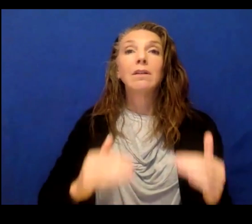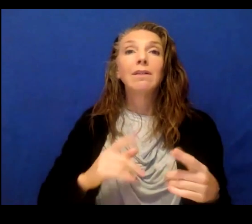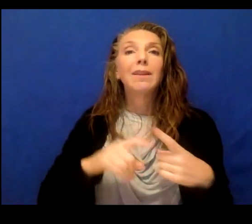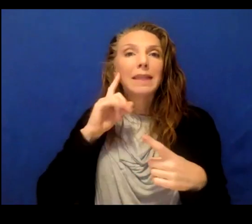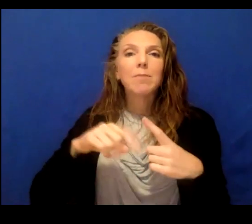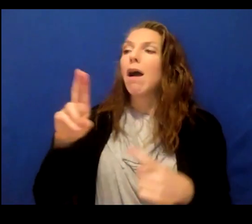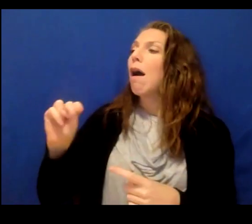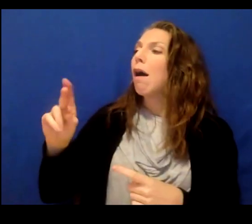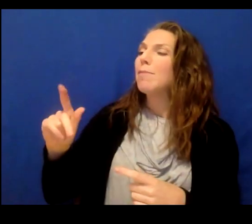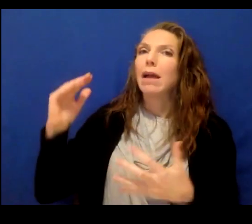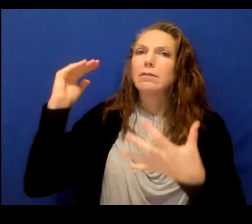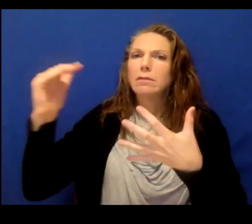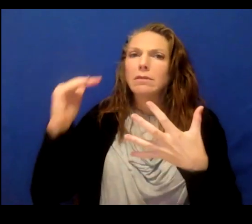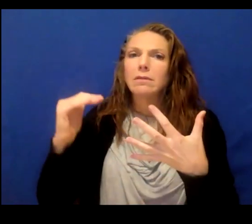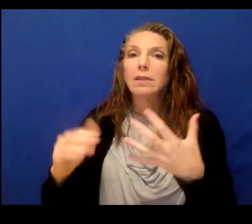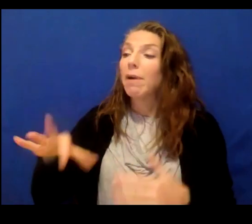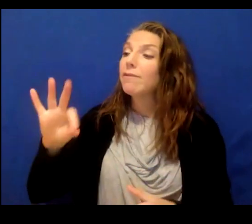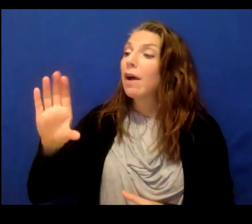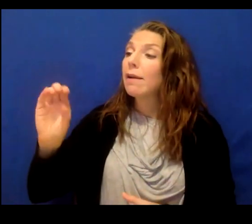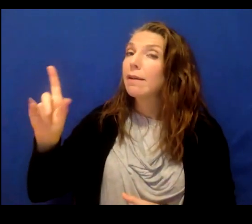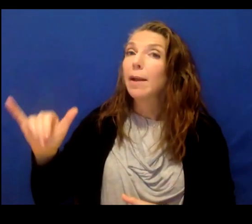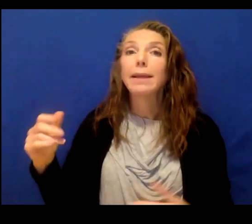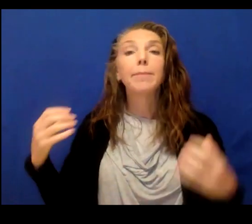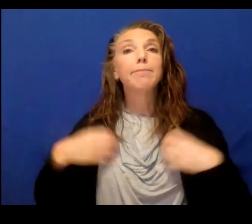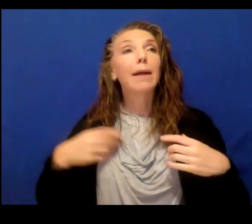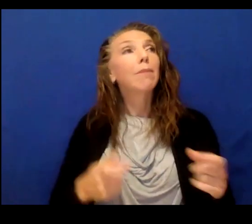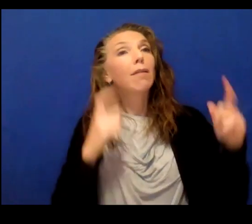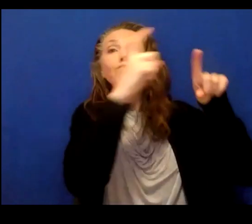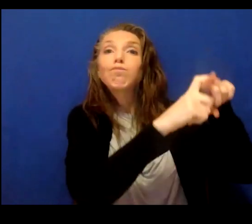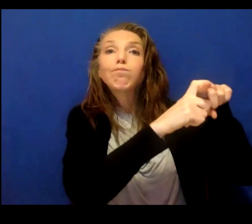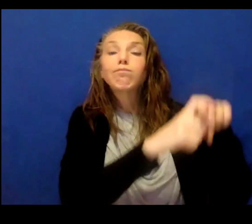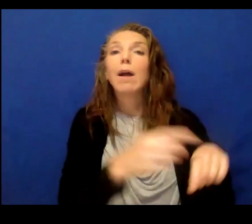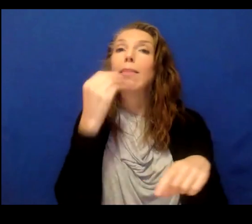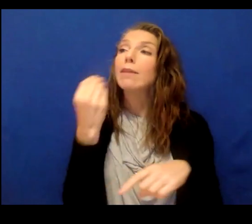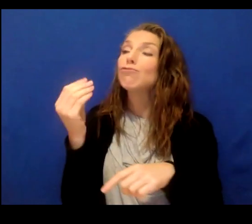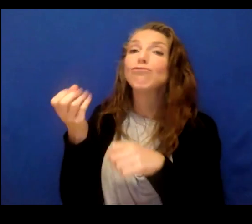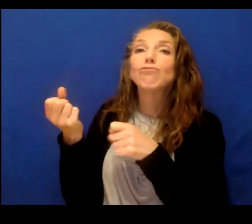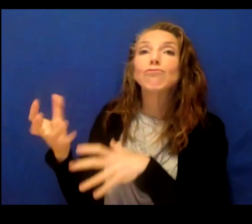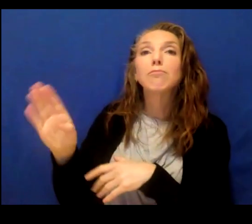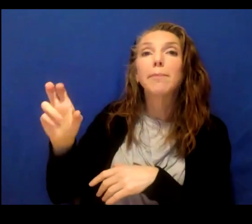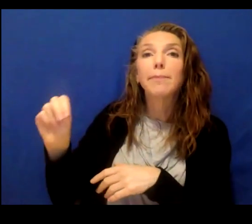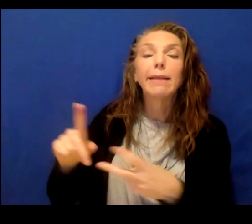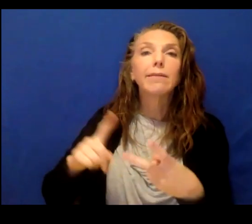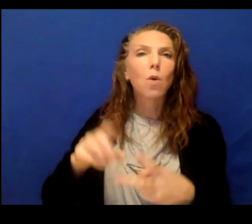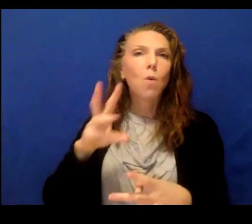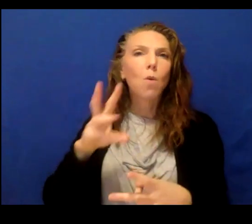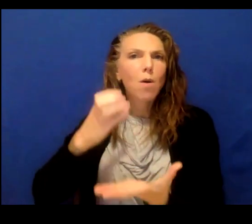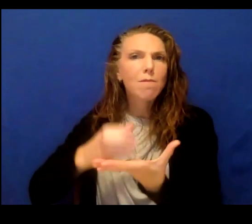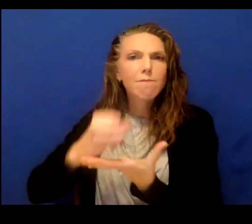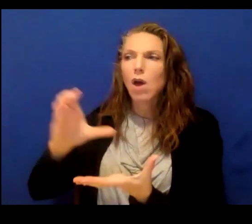to unpack. We find our cubby, hang up backpack, put lunches in bin, water bottle in cart, right? So you